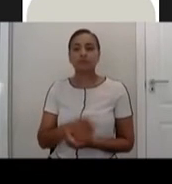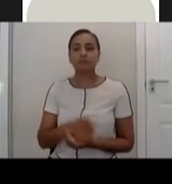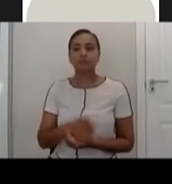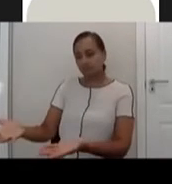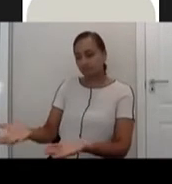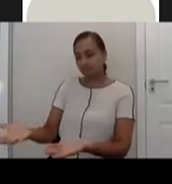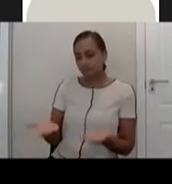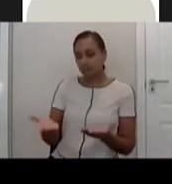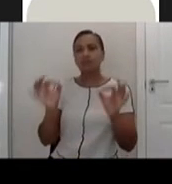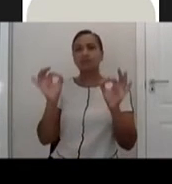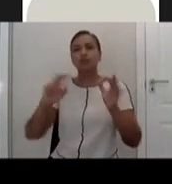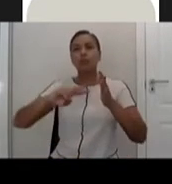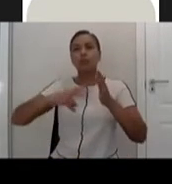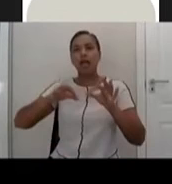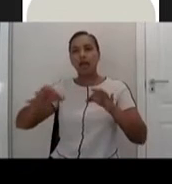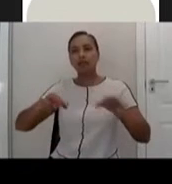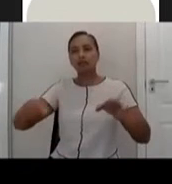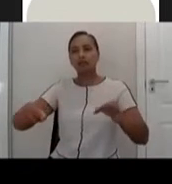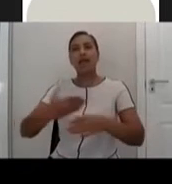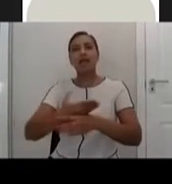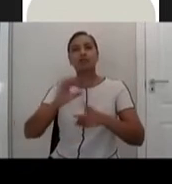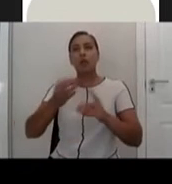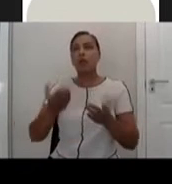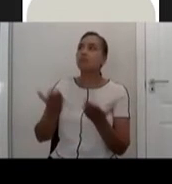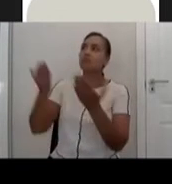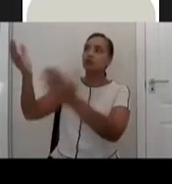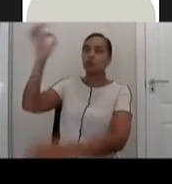of like a strategy and action points to the council.